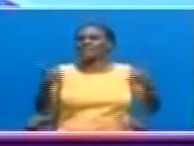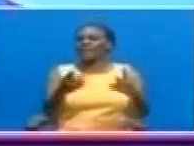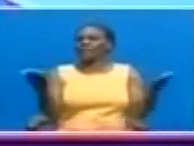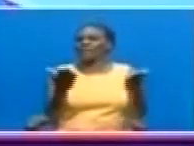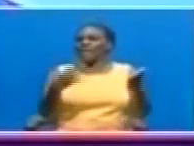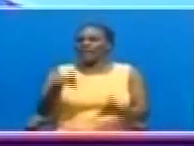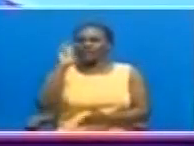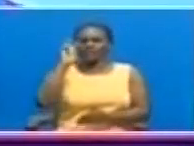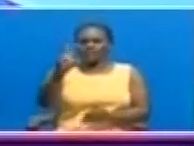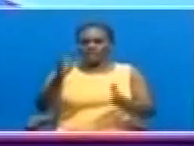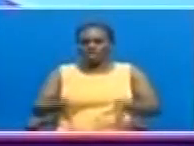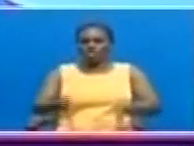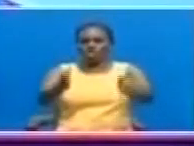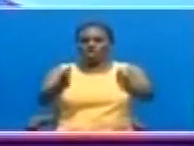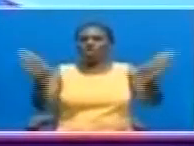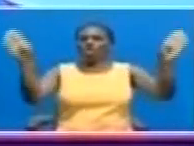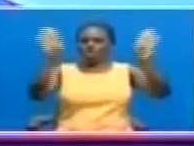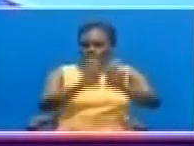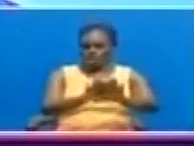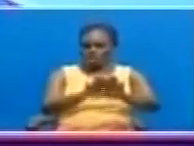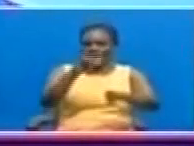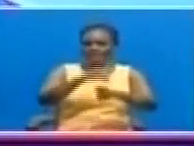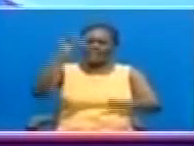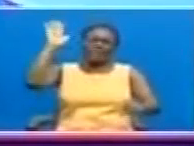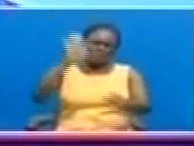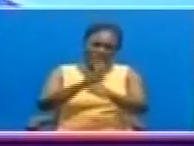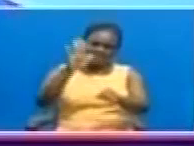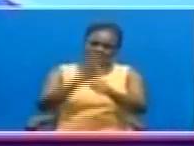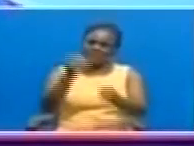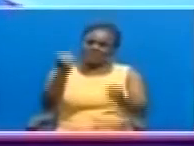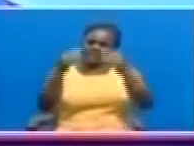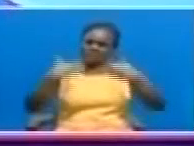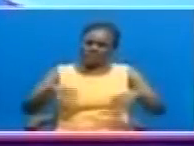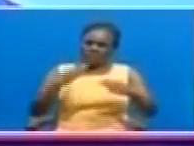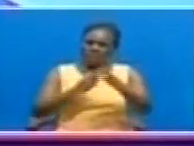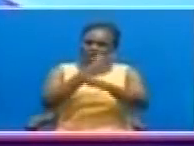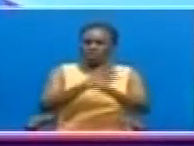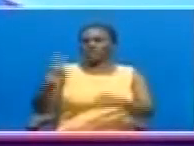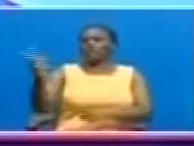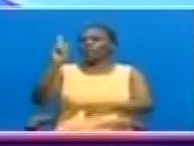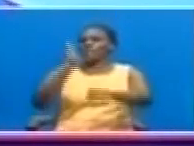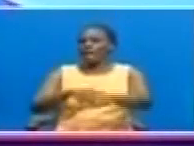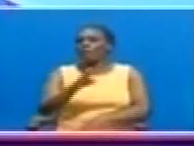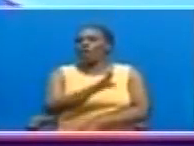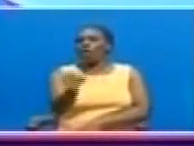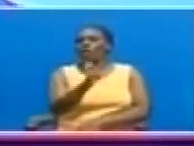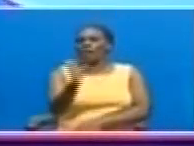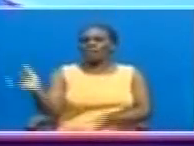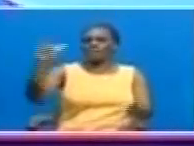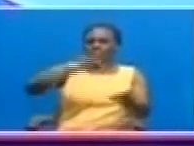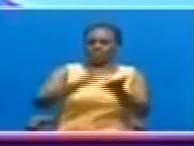with a look at the road closure plan that will affect thousands of motorists across Nairobi when Obama arrives and the big